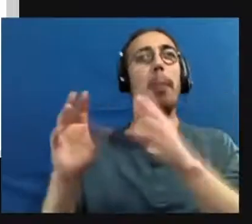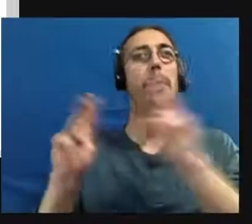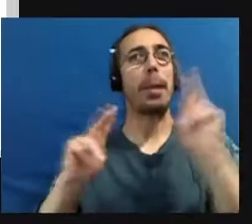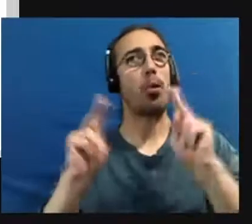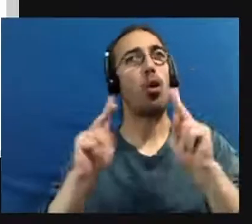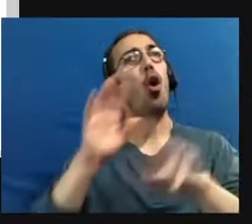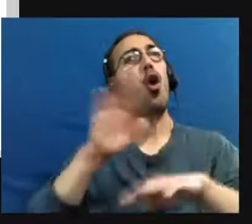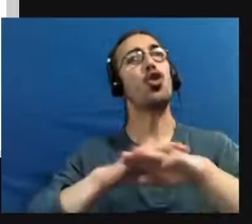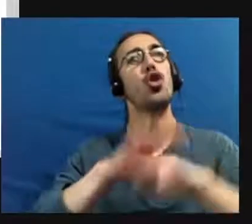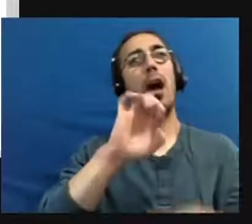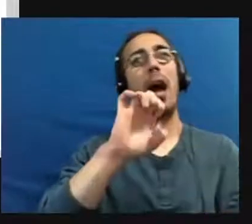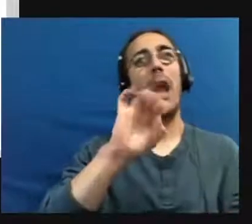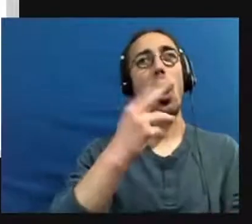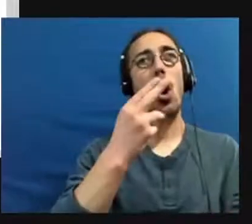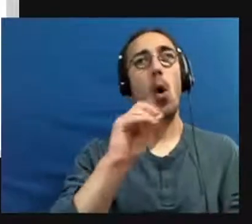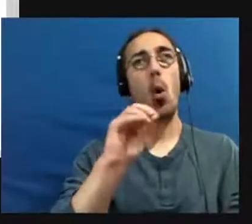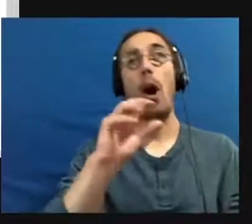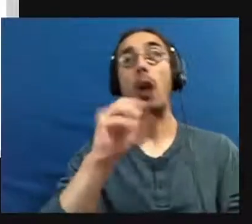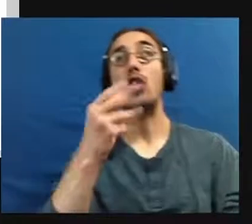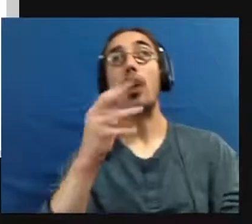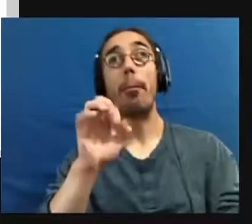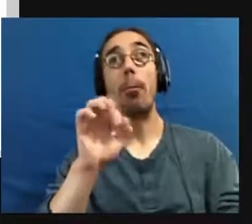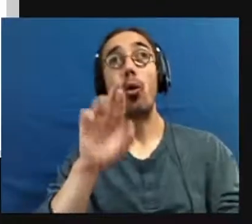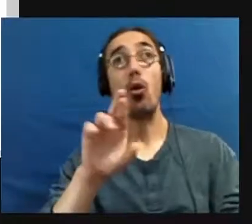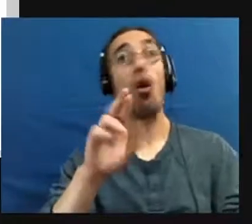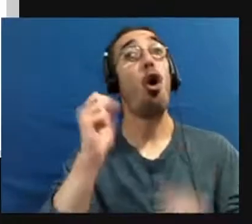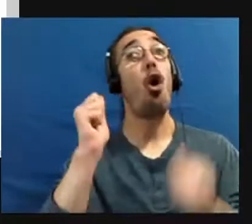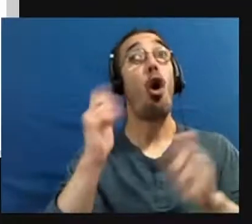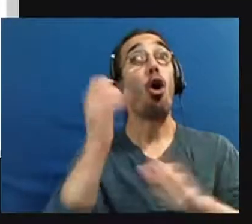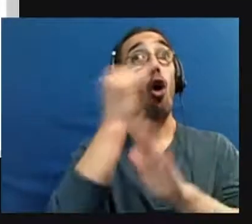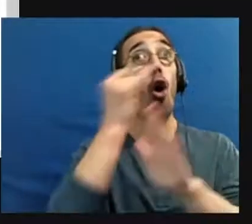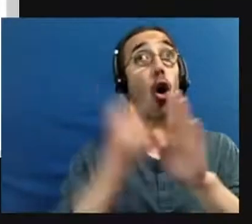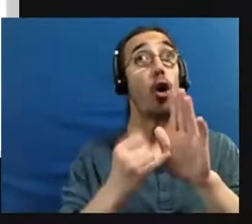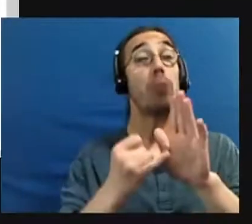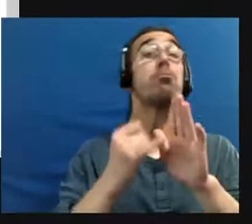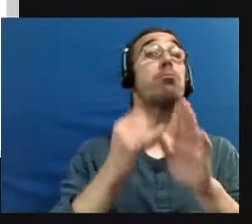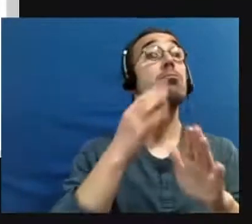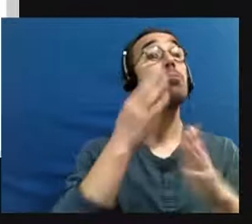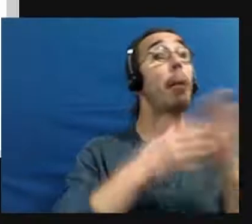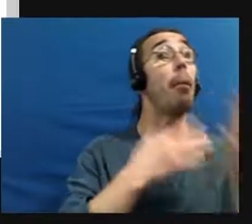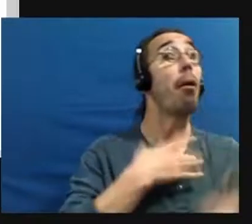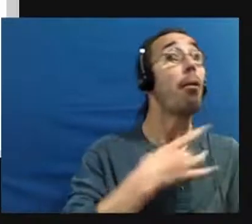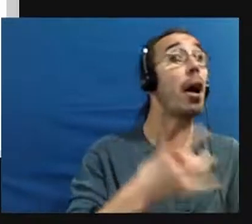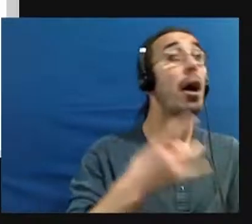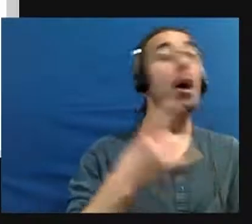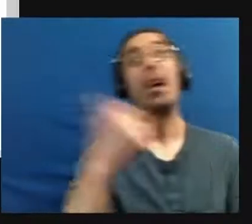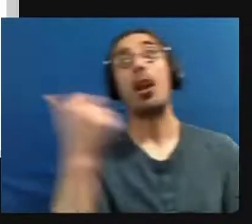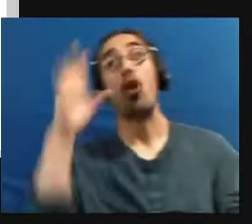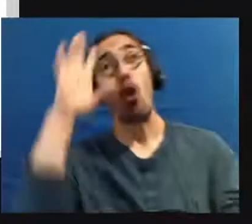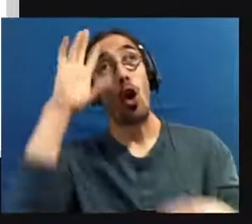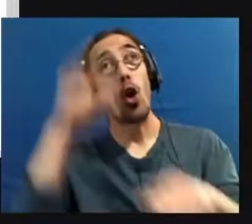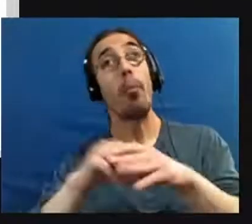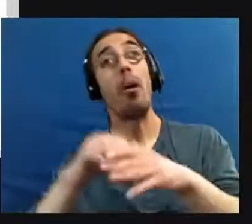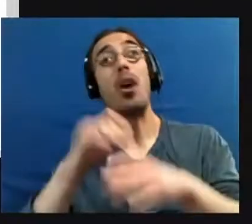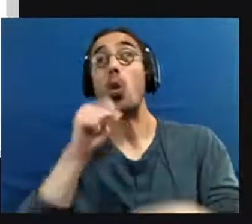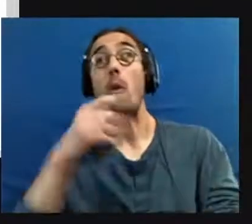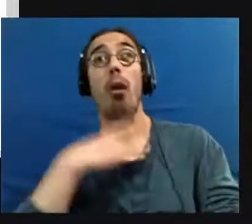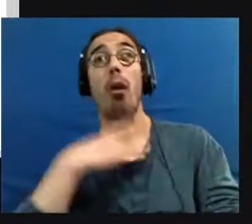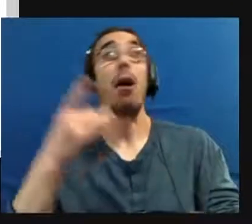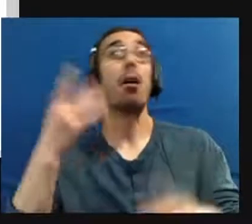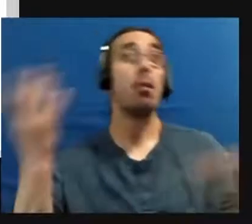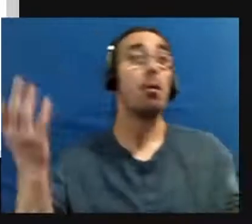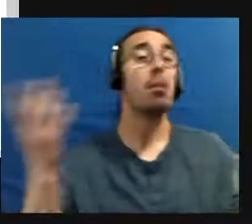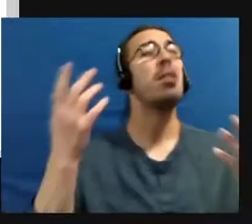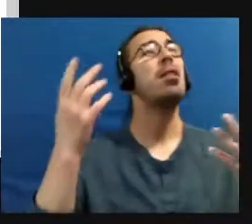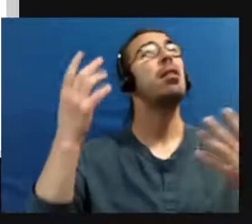So all art is subjective. Things that I like, another autistic might not like. Things that I think are fine, someone else might disagree